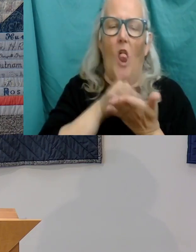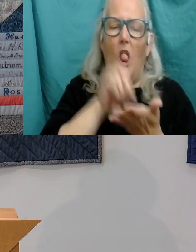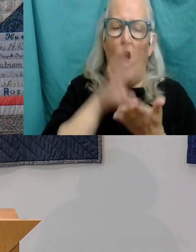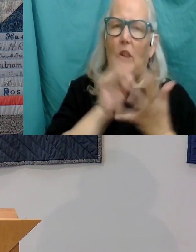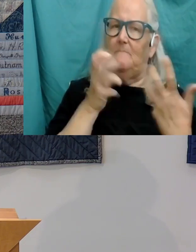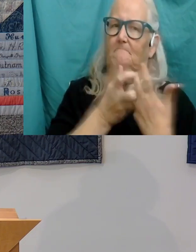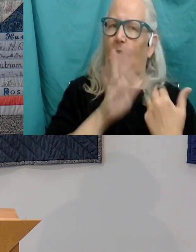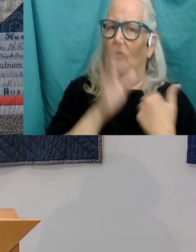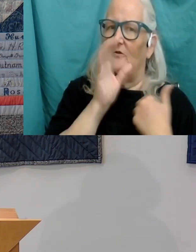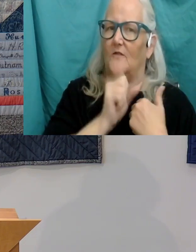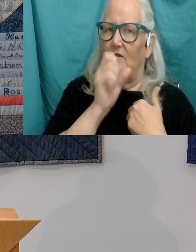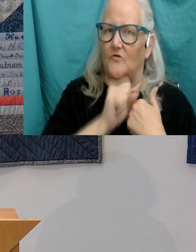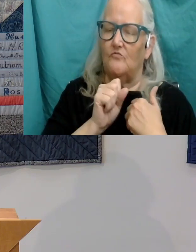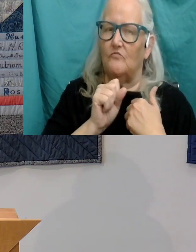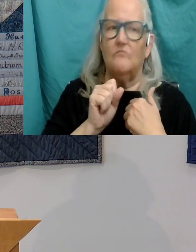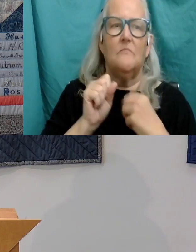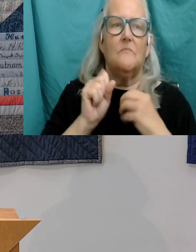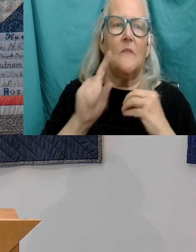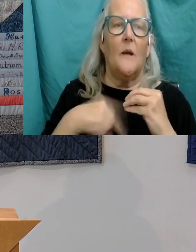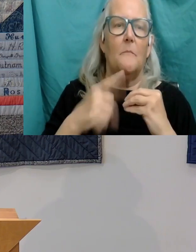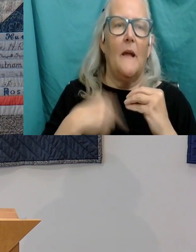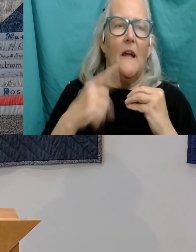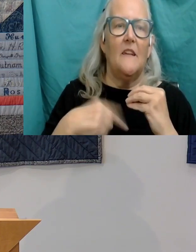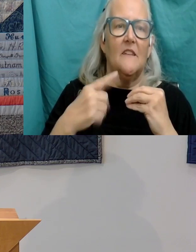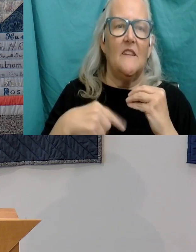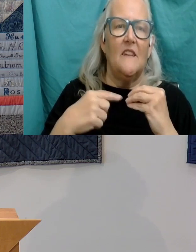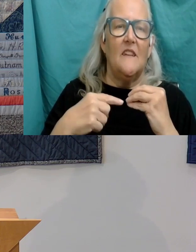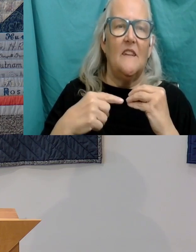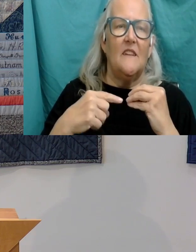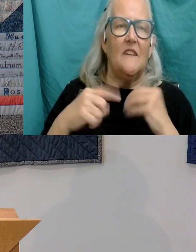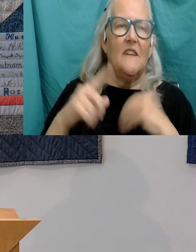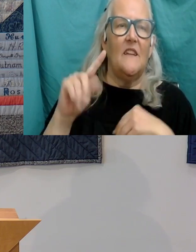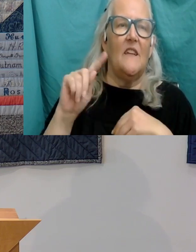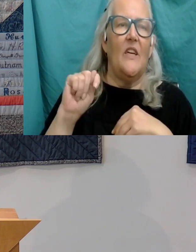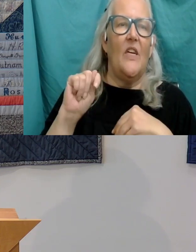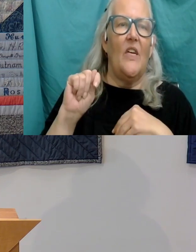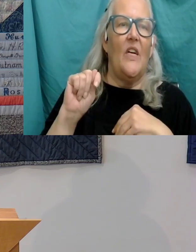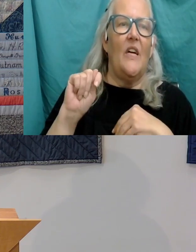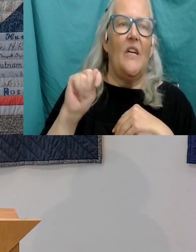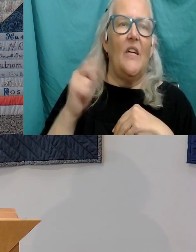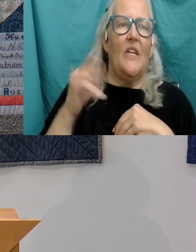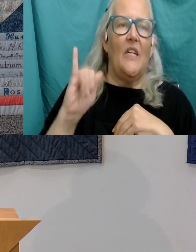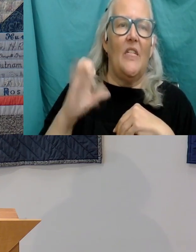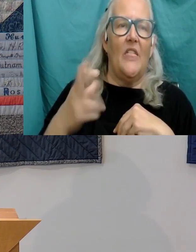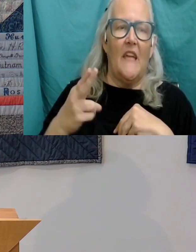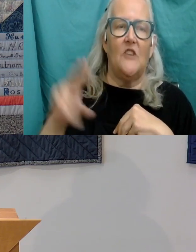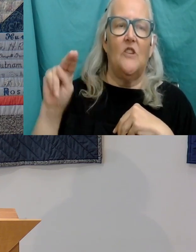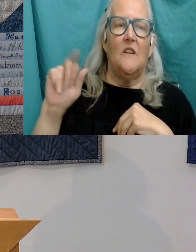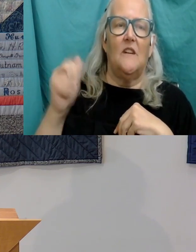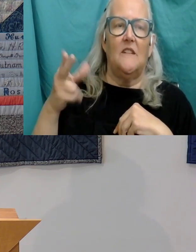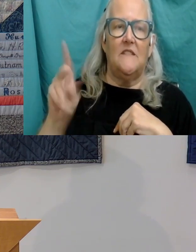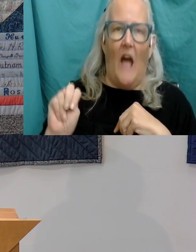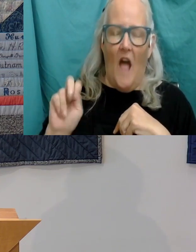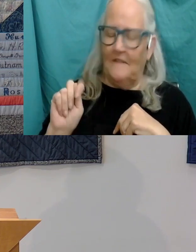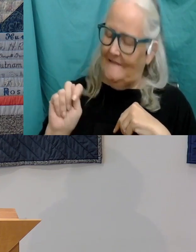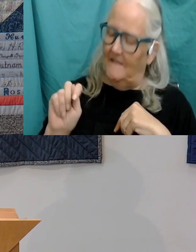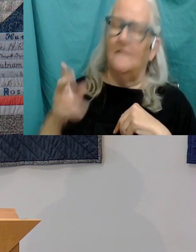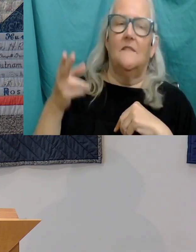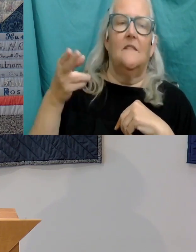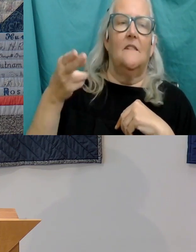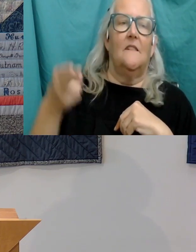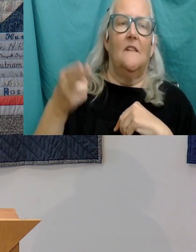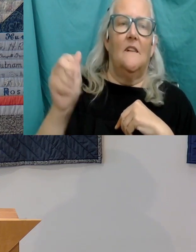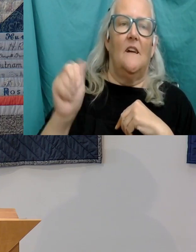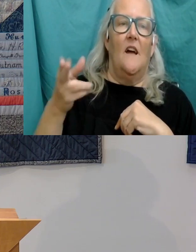Thee Not Han. Grown-ups should pick up their kids right after the service. Now it's time to greet